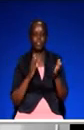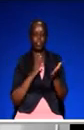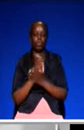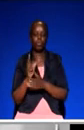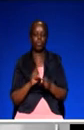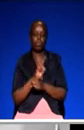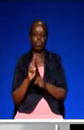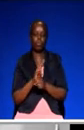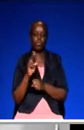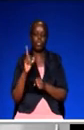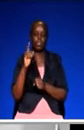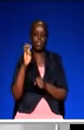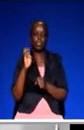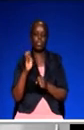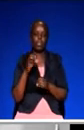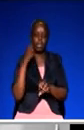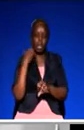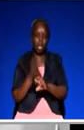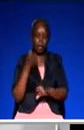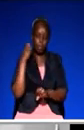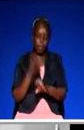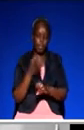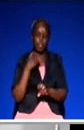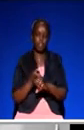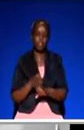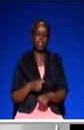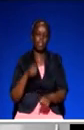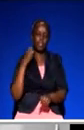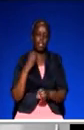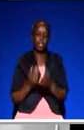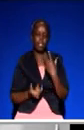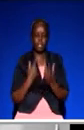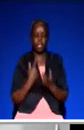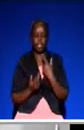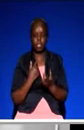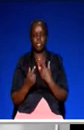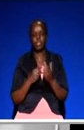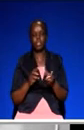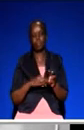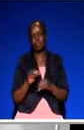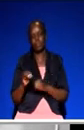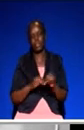using the hammering or heating method. And